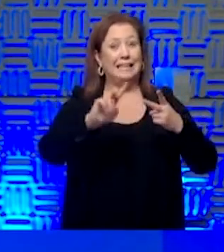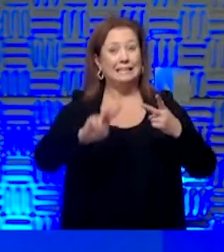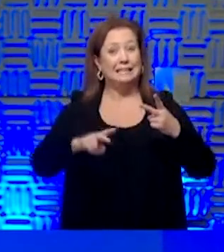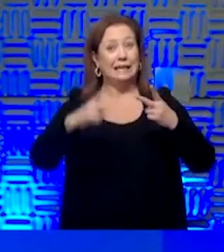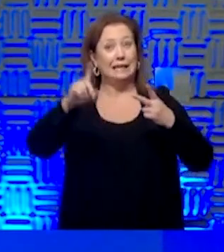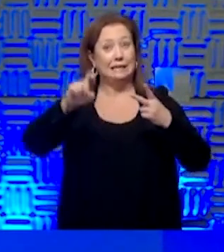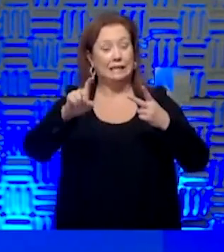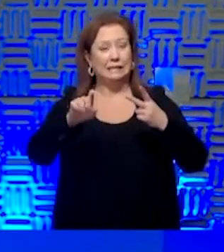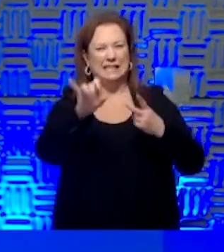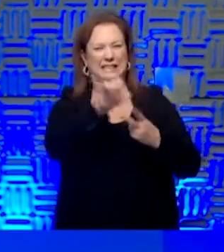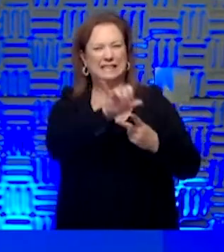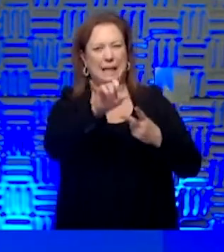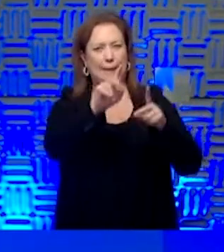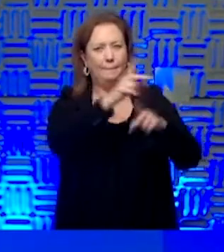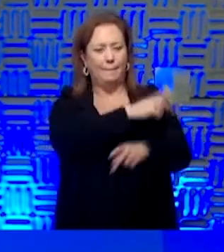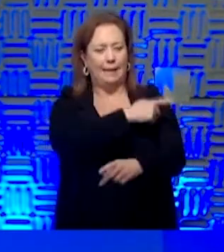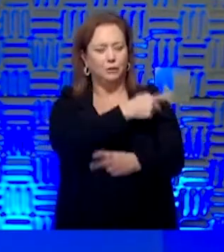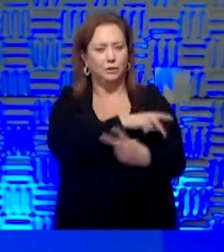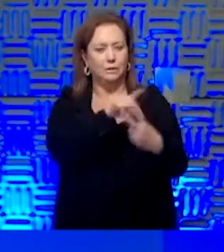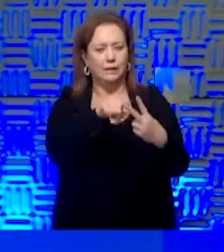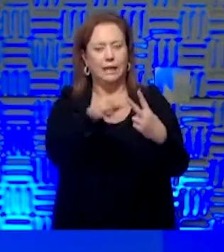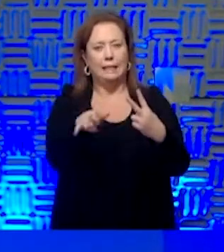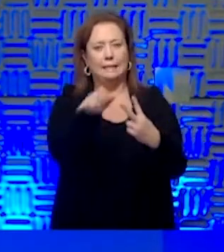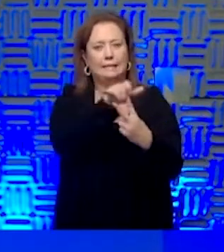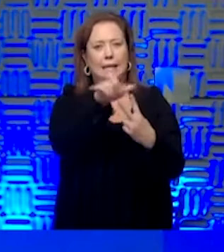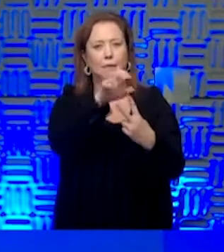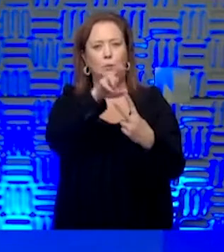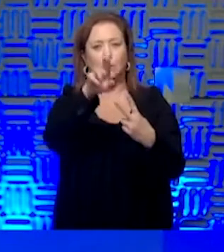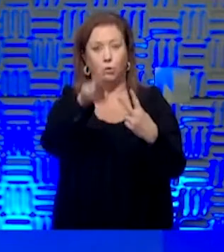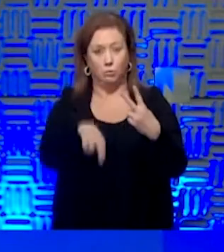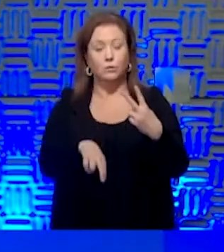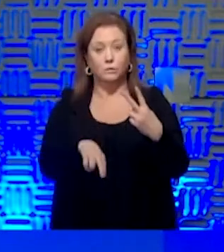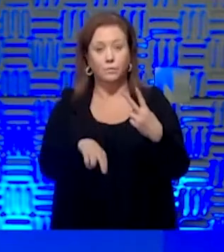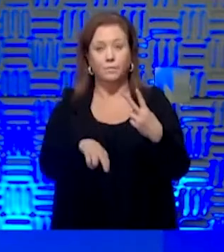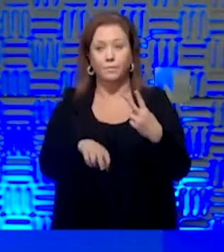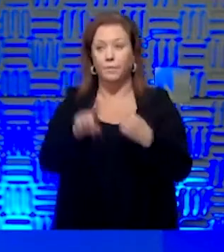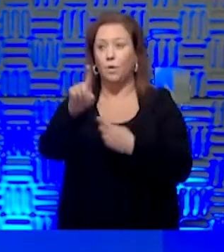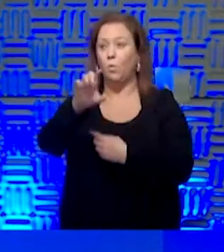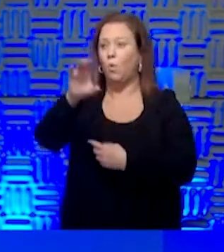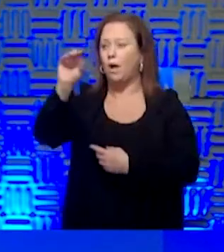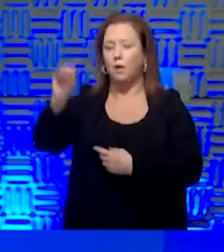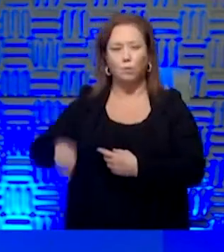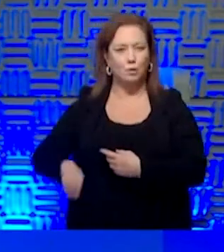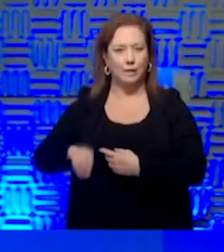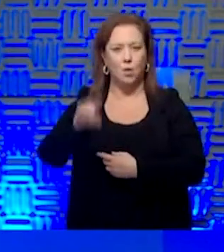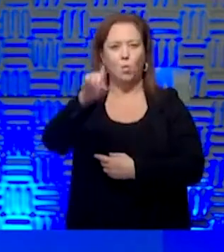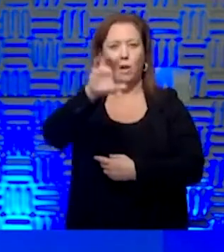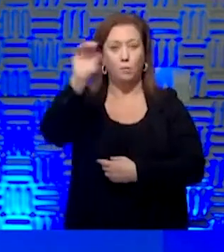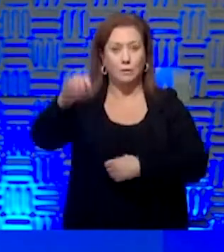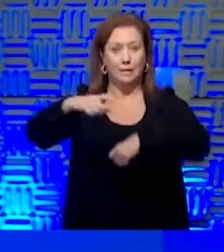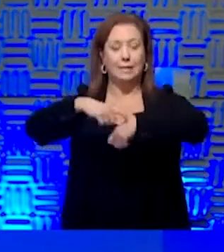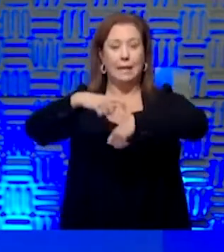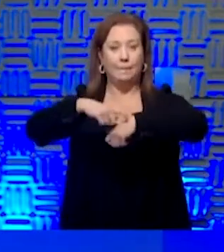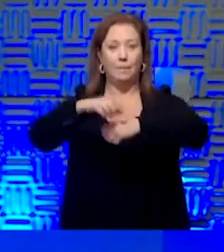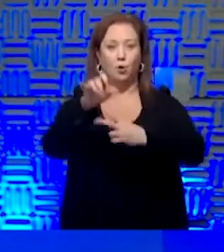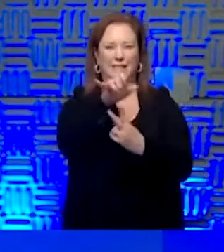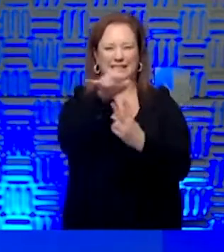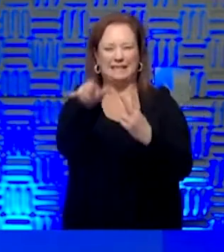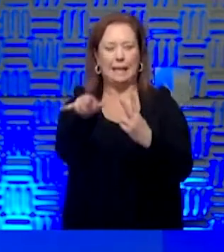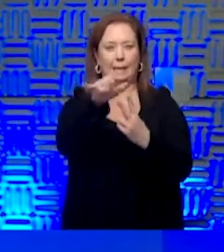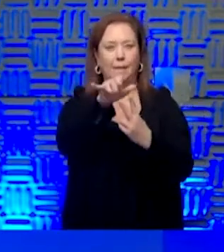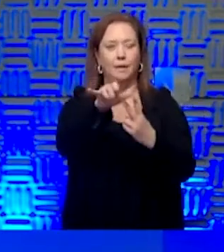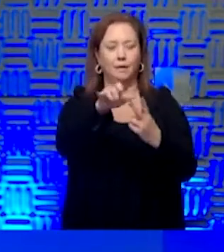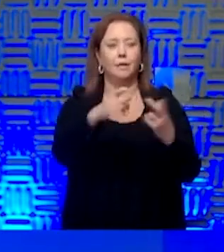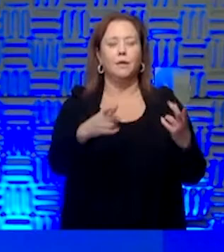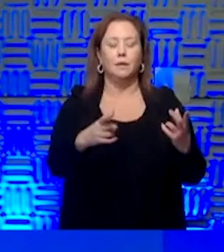bit later, those tests have been the same. Those results have been the same. 100% of the time. 100% of the time. So here we